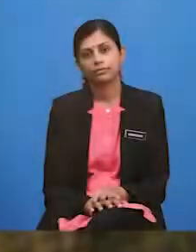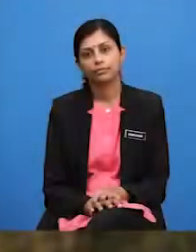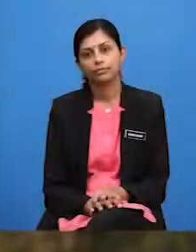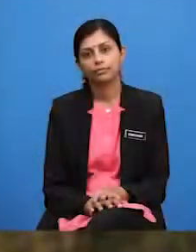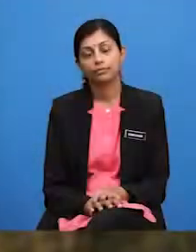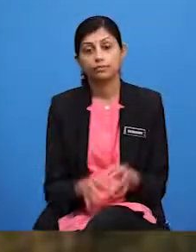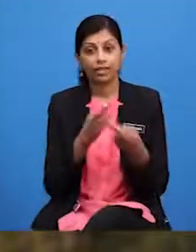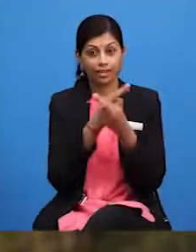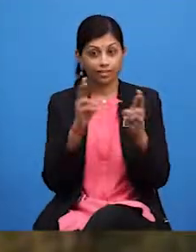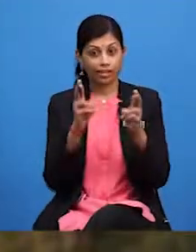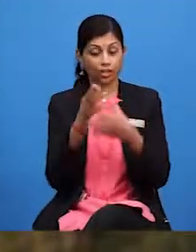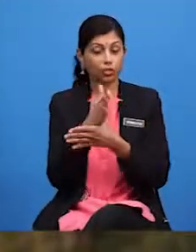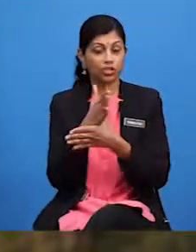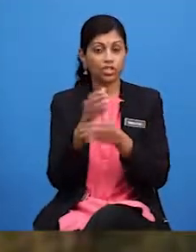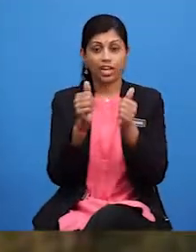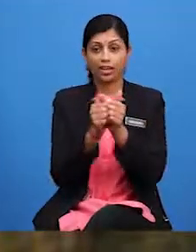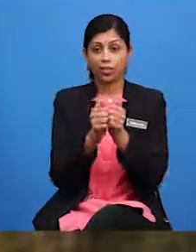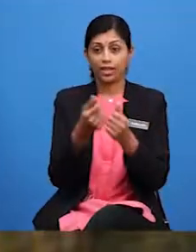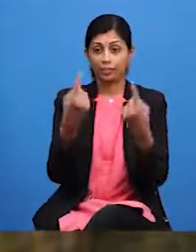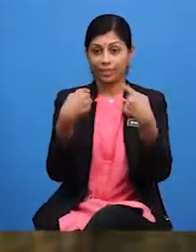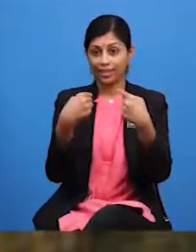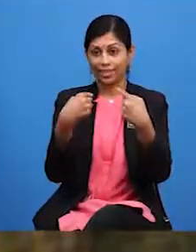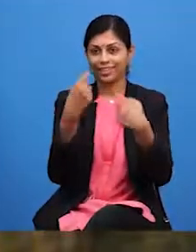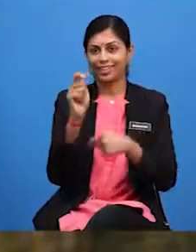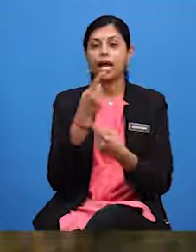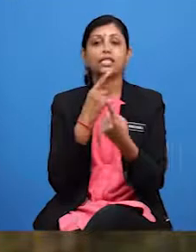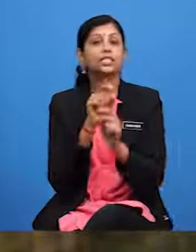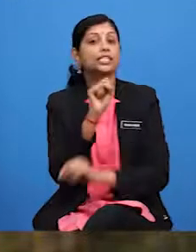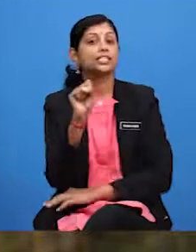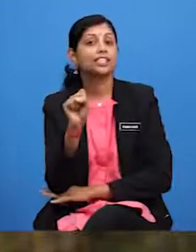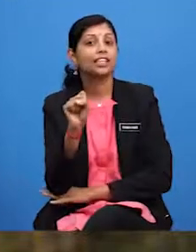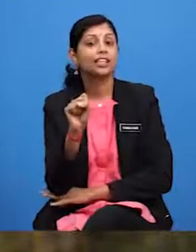Are you ready to share with me your answers? Look at the screen